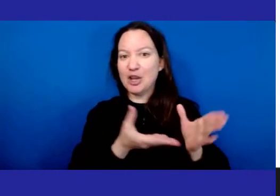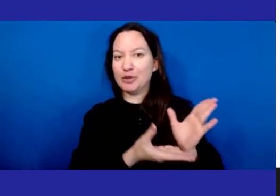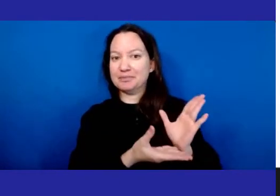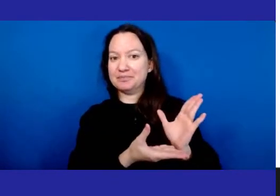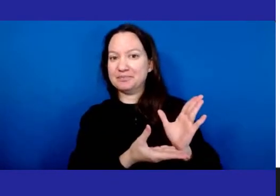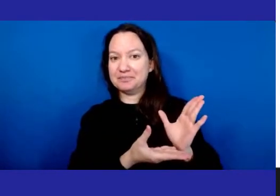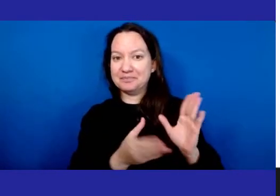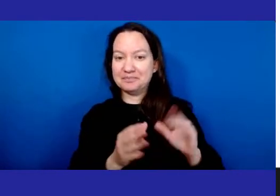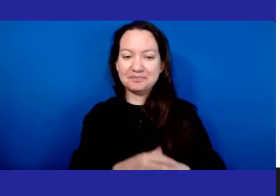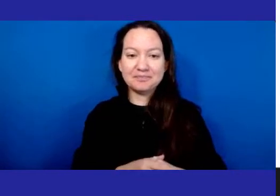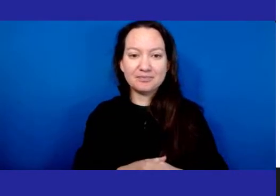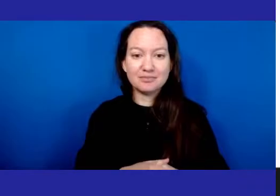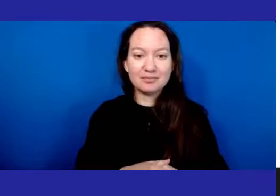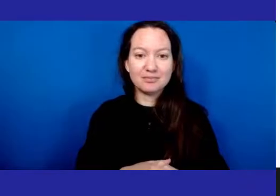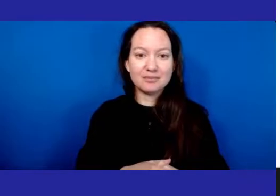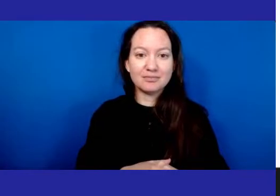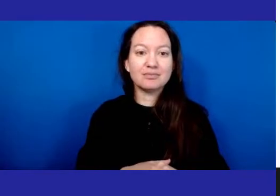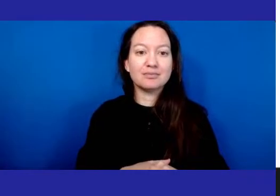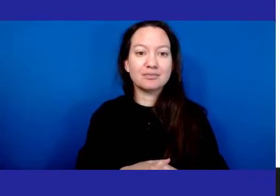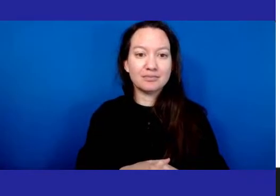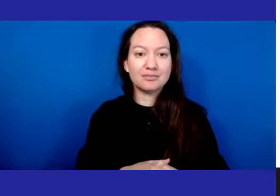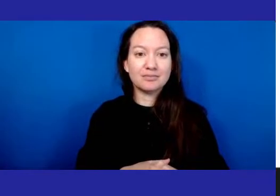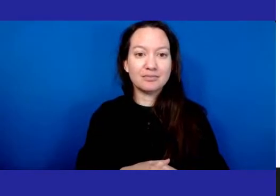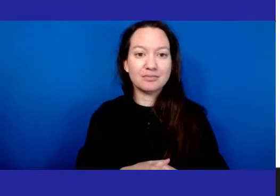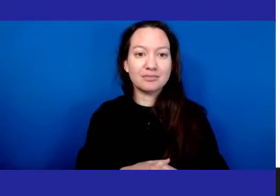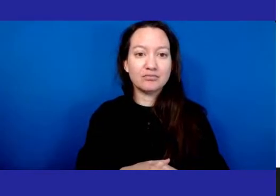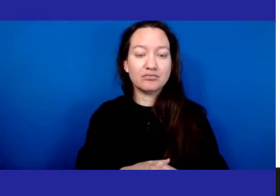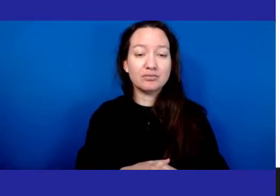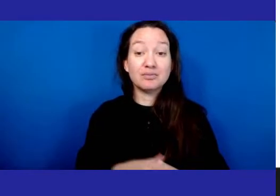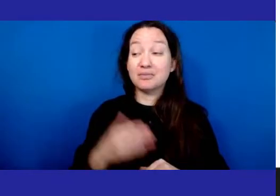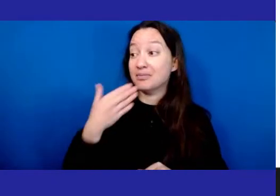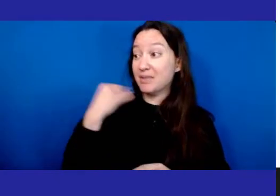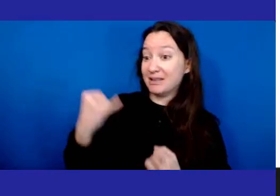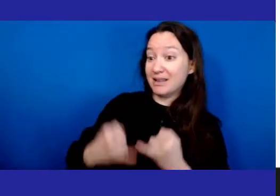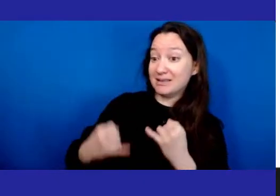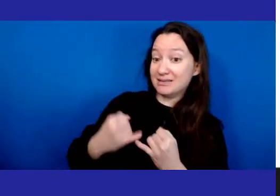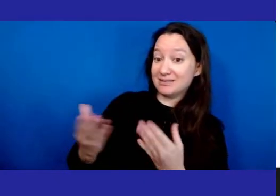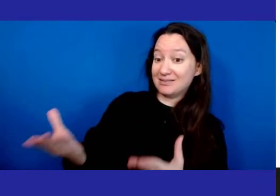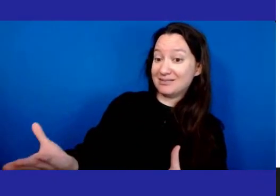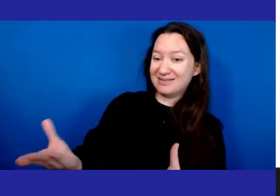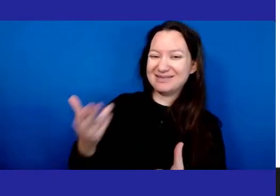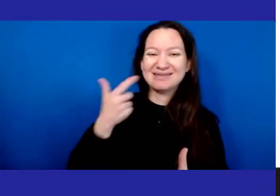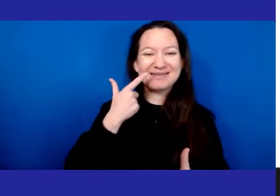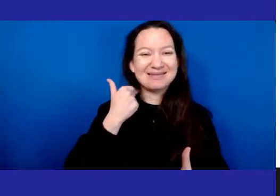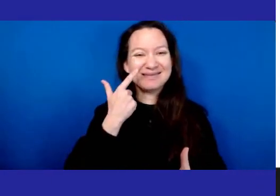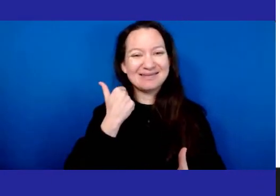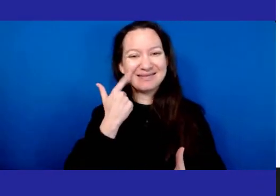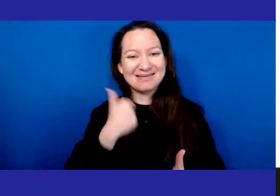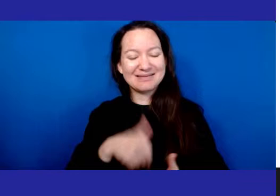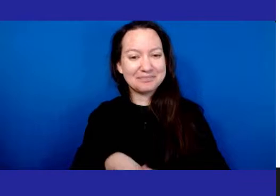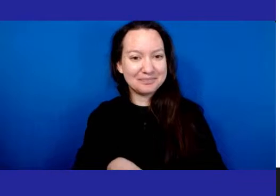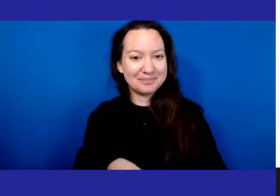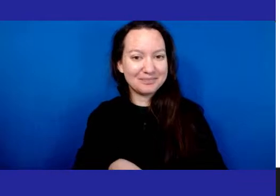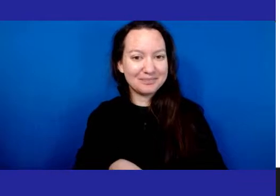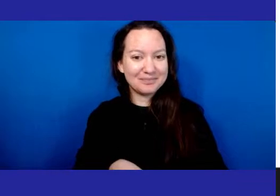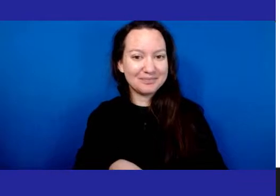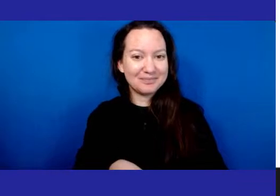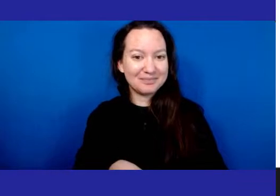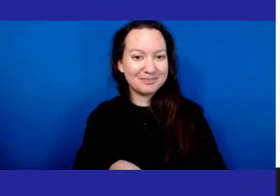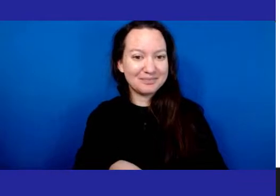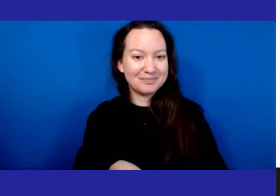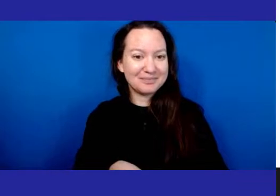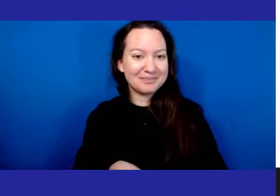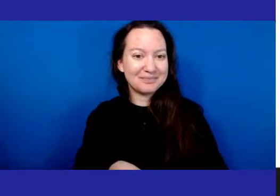right. And Dr. Sineas? Thank you. Good morning. Best for last. Thank you. But my mother checking my chart. That is